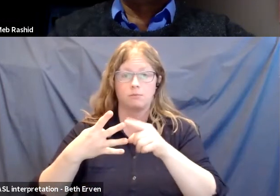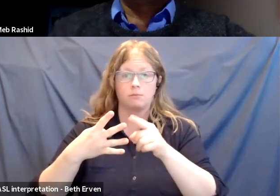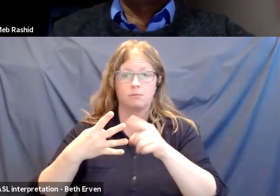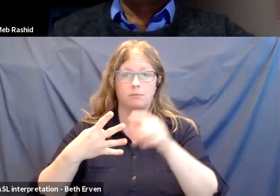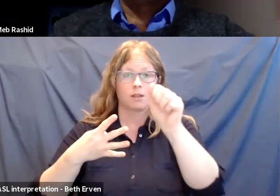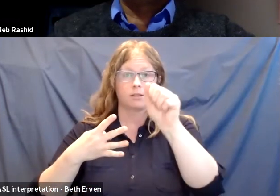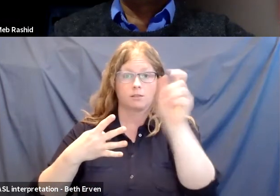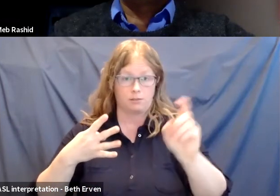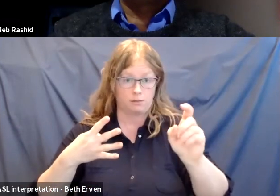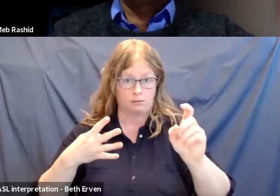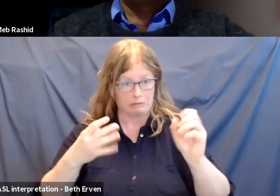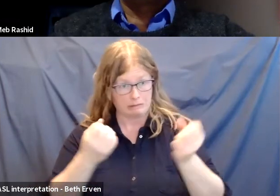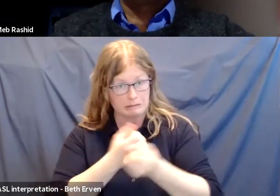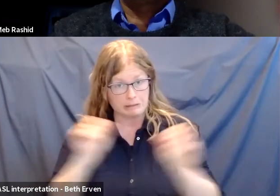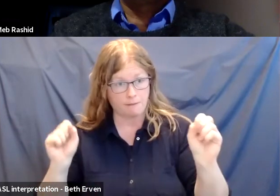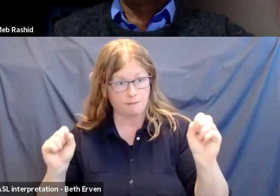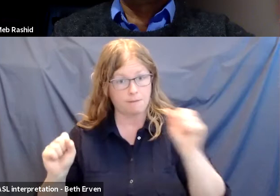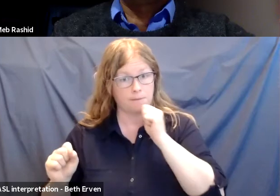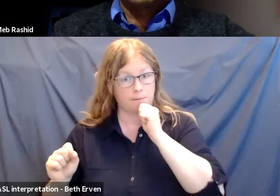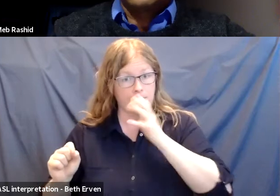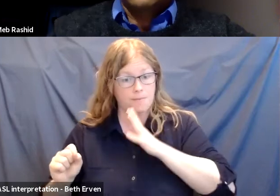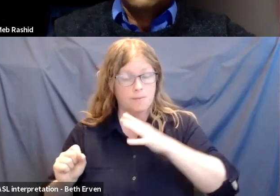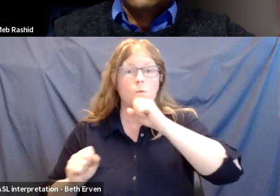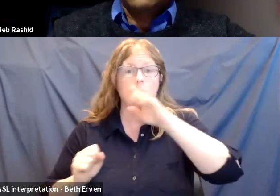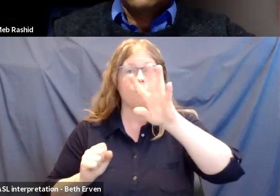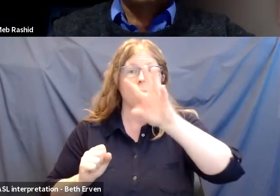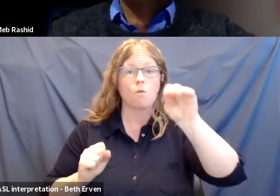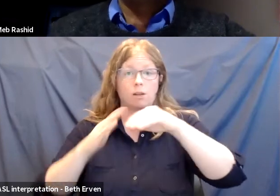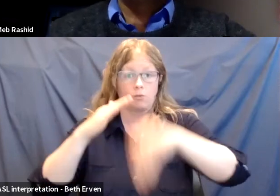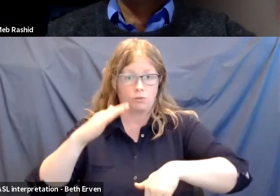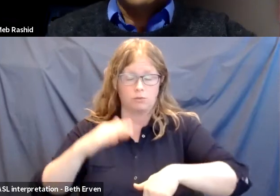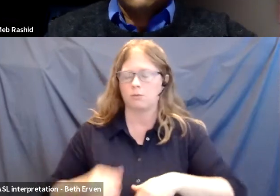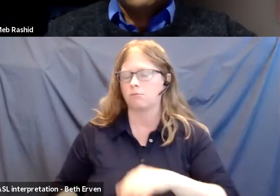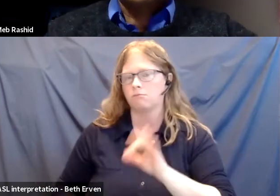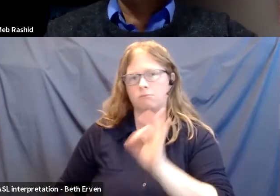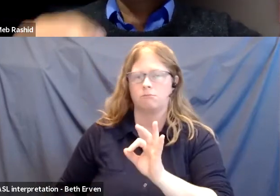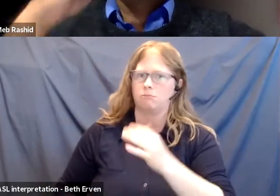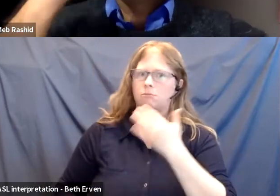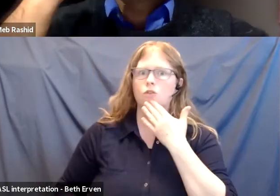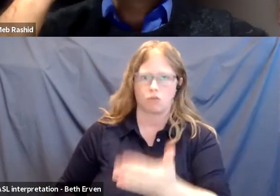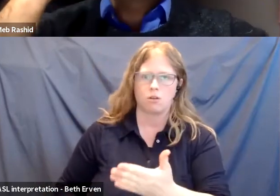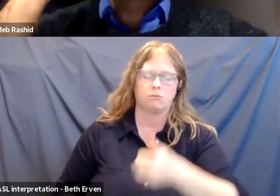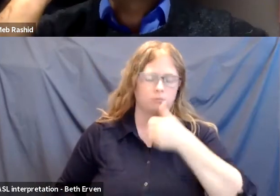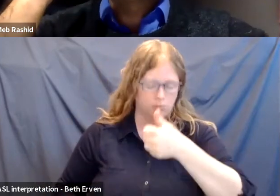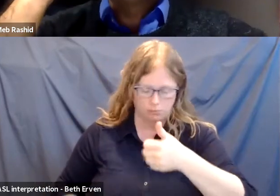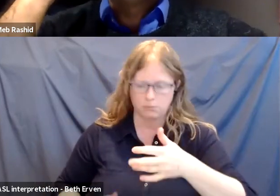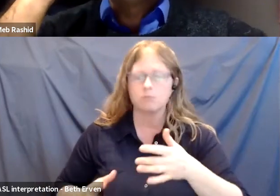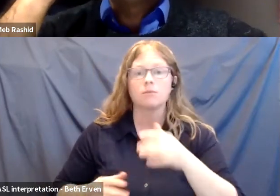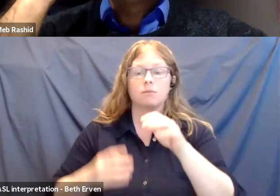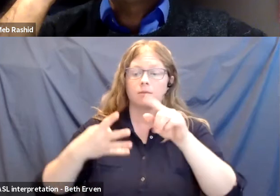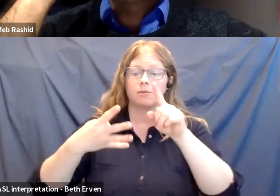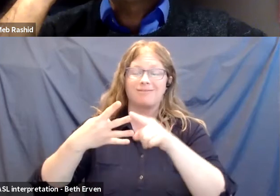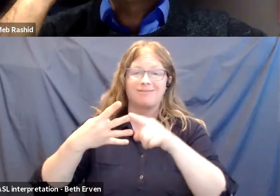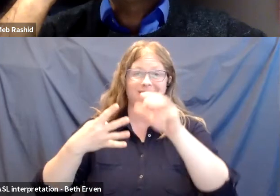AstraZeneca vaccine safe for females under the age of 40? Good question. So we know that the AstraZeneca vaccine is associated, as